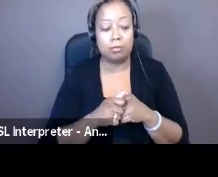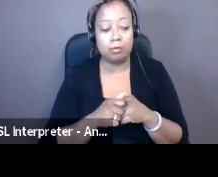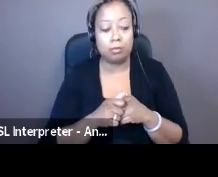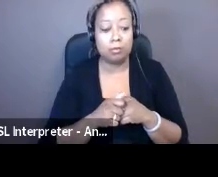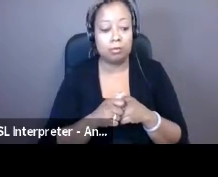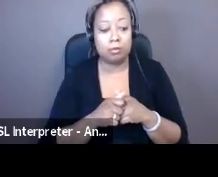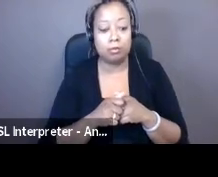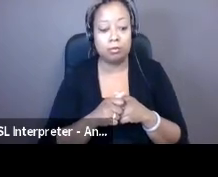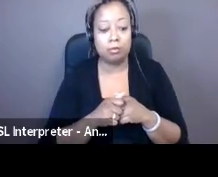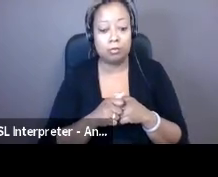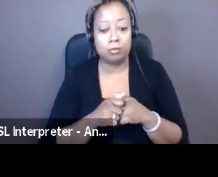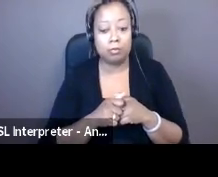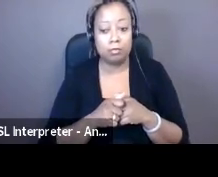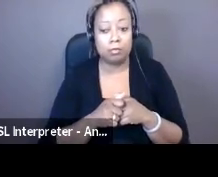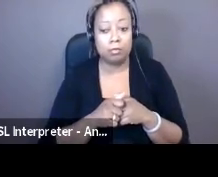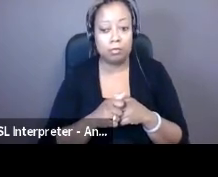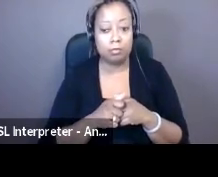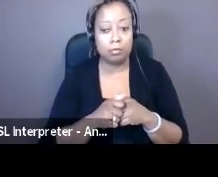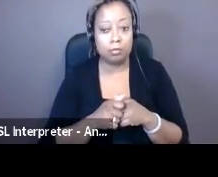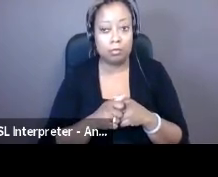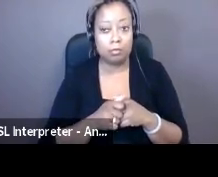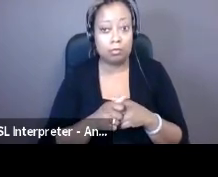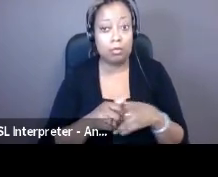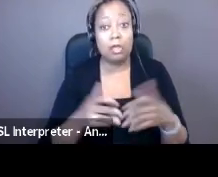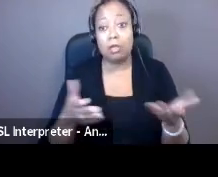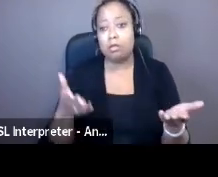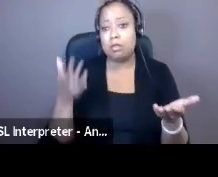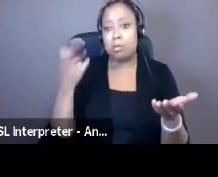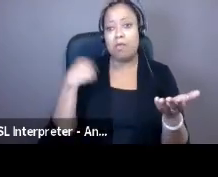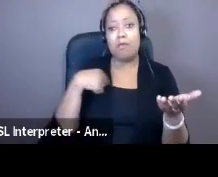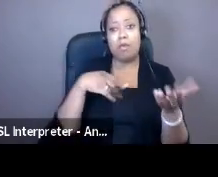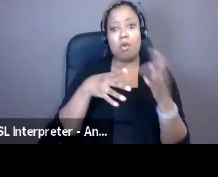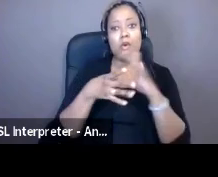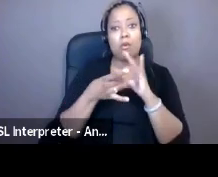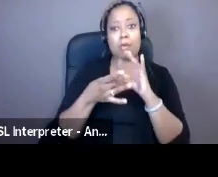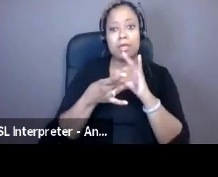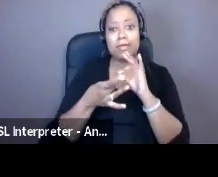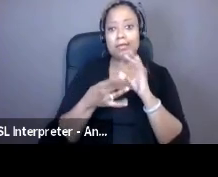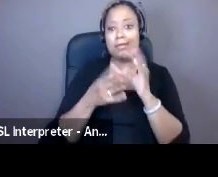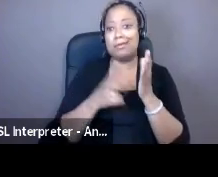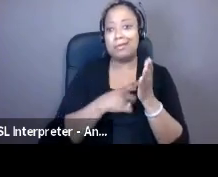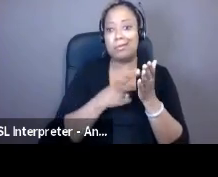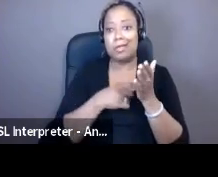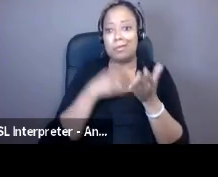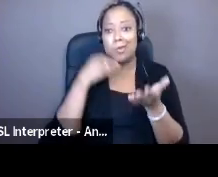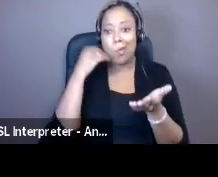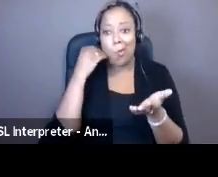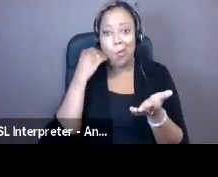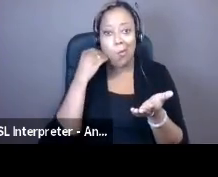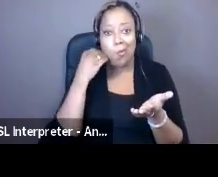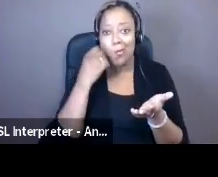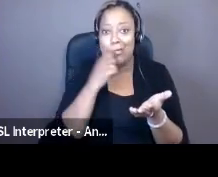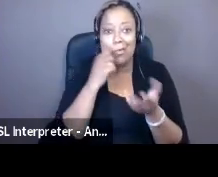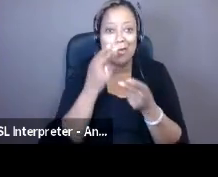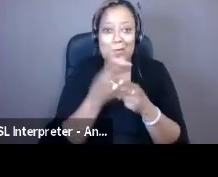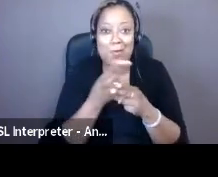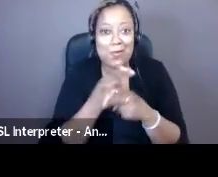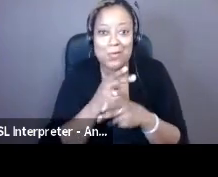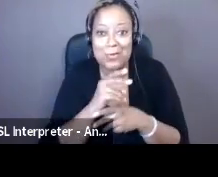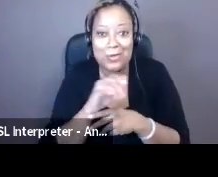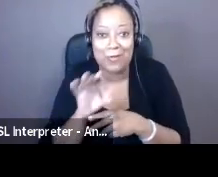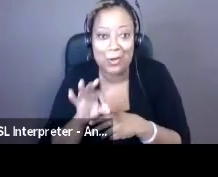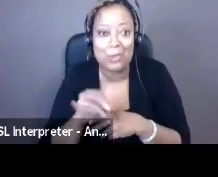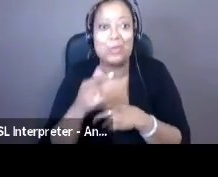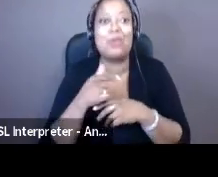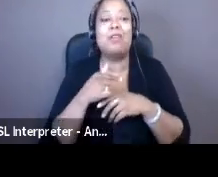slope. As I mentioned before, sometimes in your home, you're actually not going to use the front entrance that often. You're going to go through the